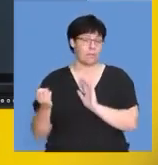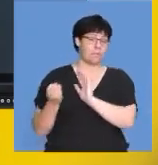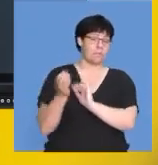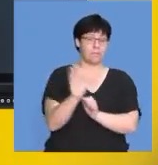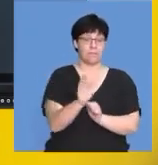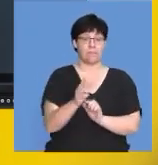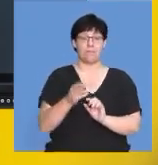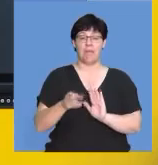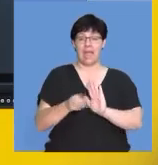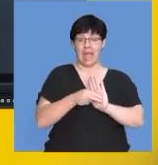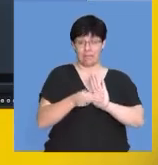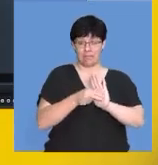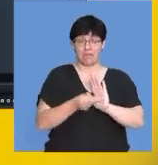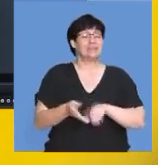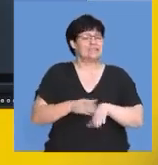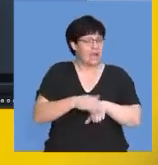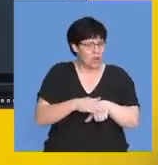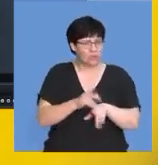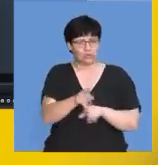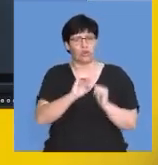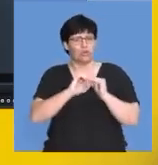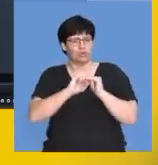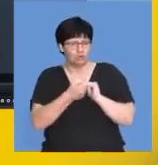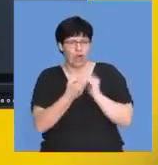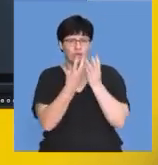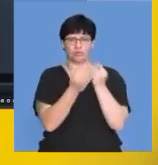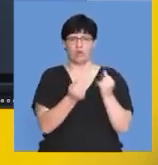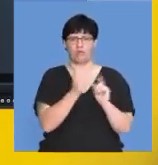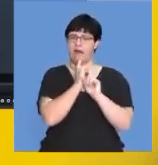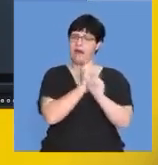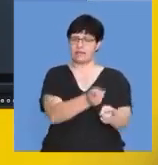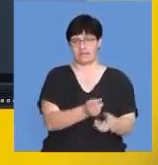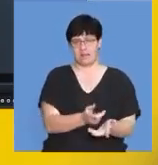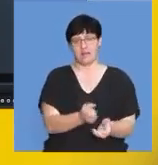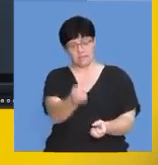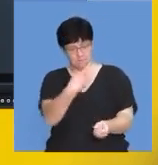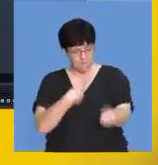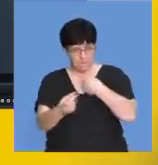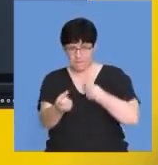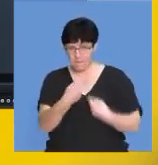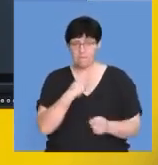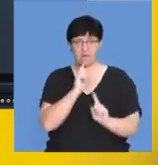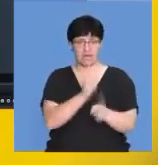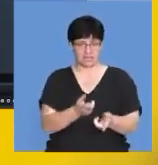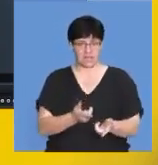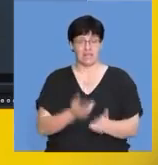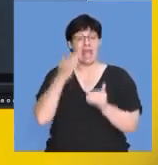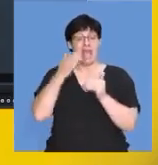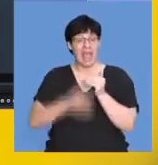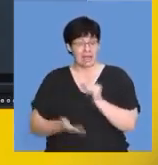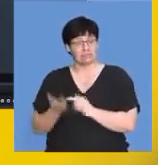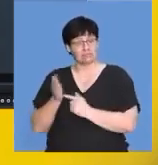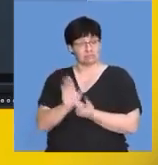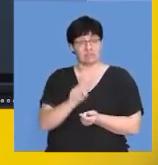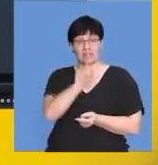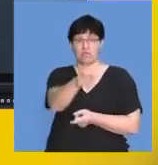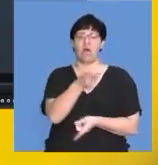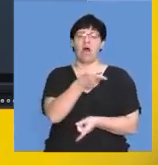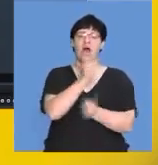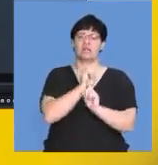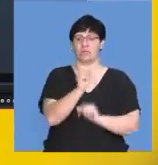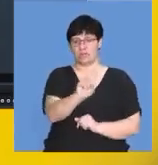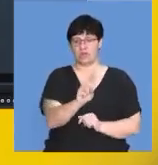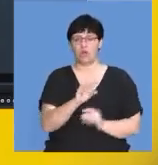app, please download them. Try and solve those questions, send in your answers. At the end of this segment, we're going to look at your answers and we're going to